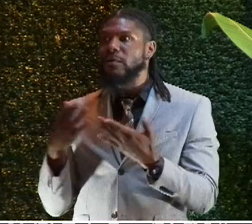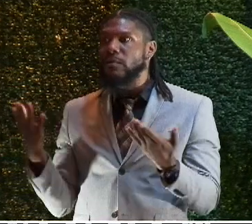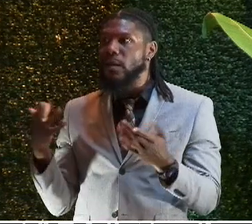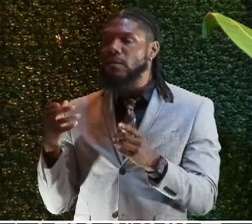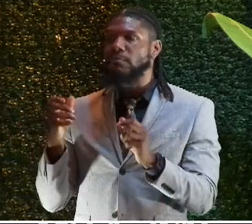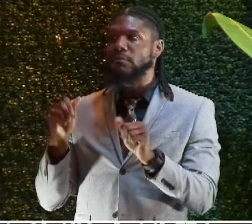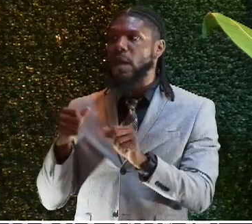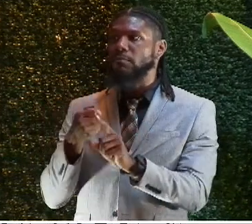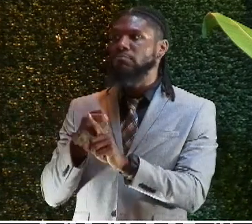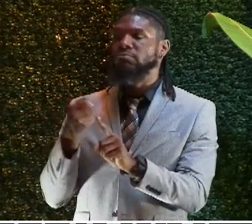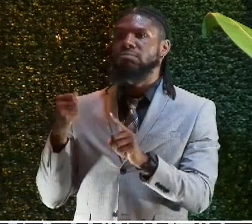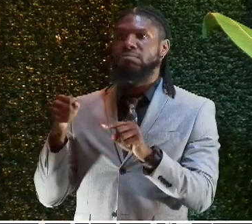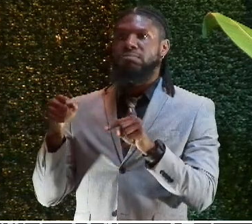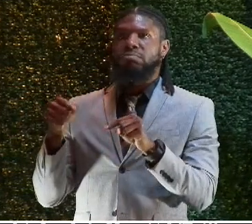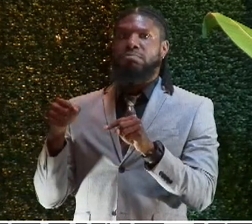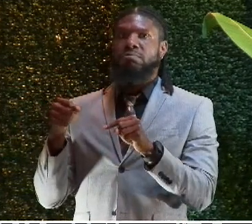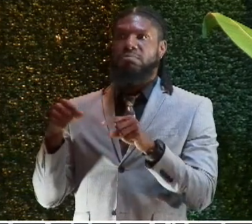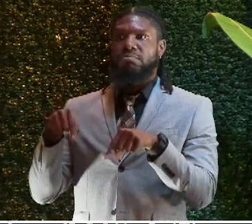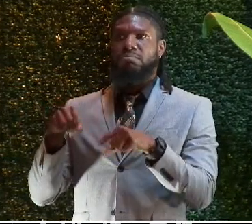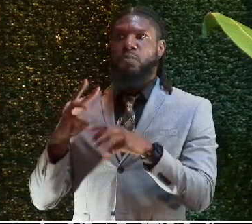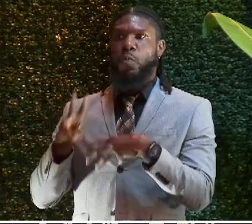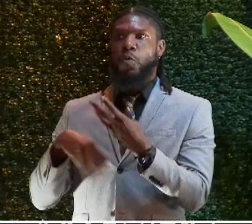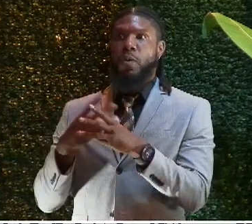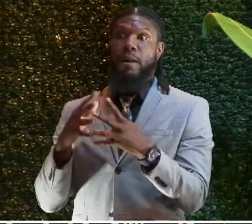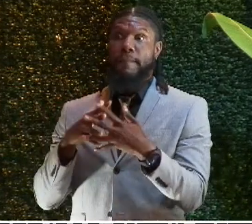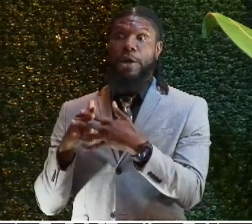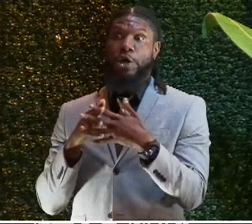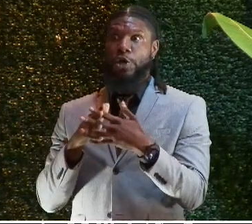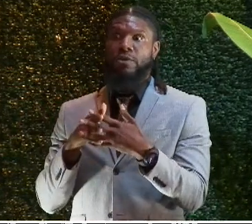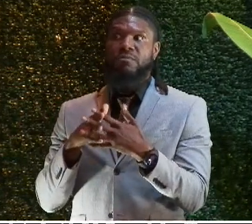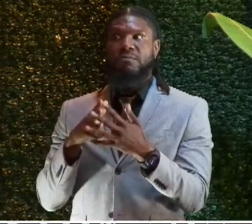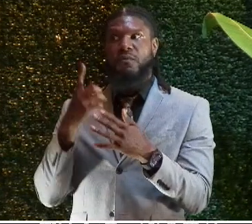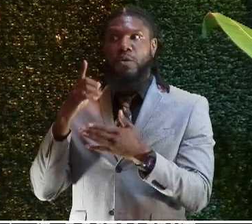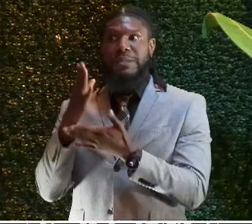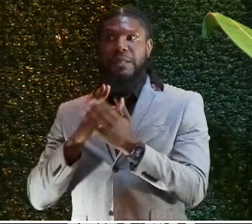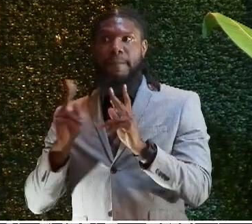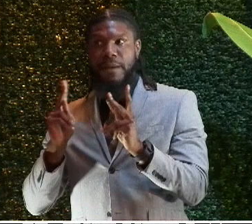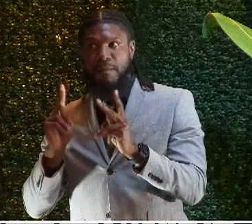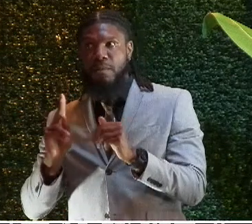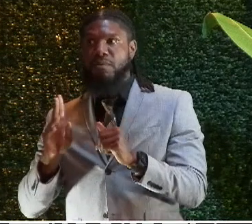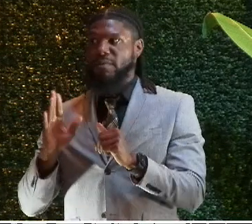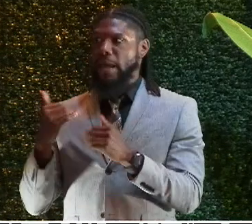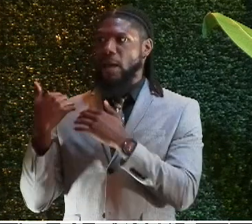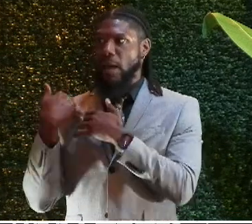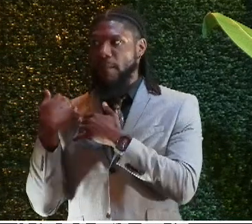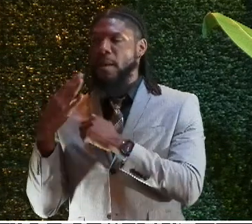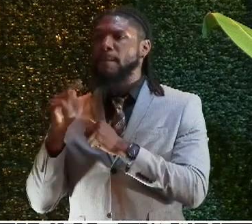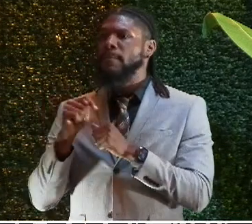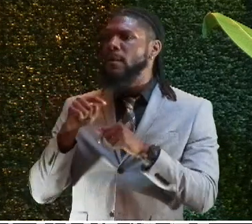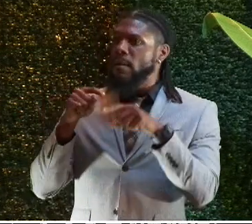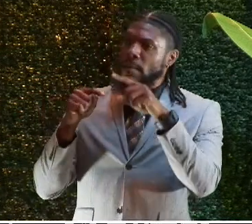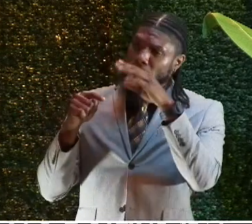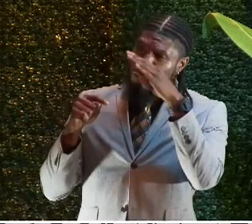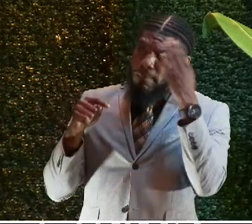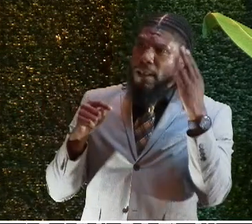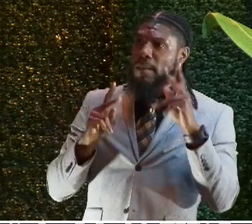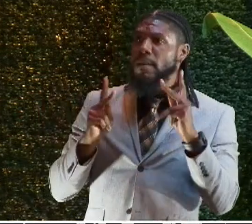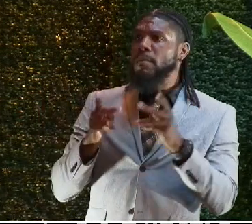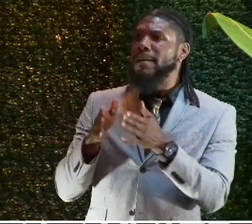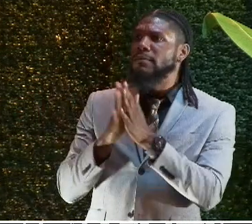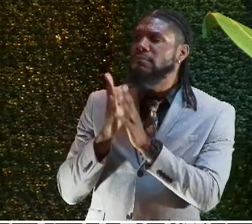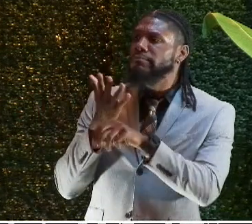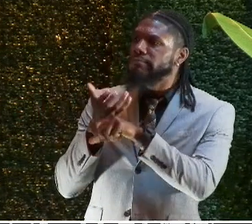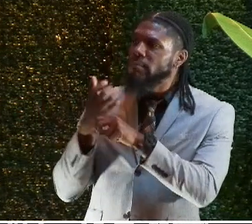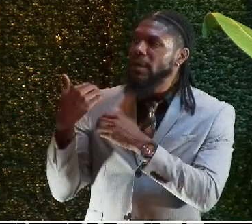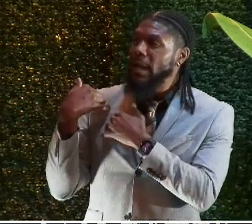some people, but all black women have been asking for so long is accountability. And so what